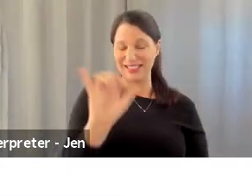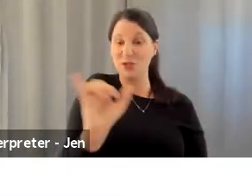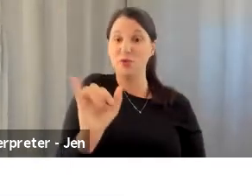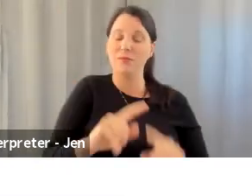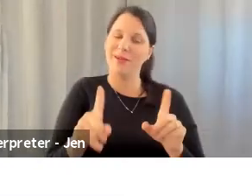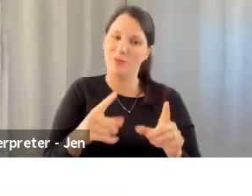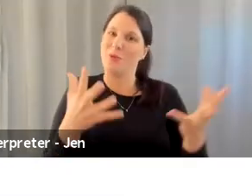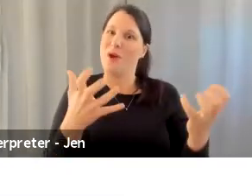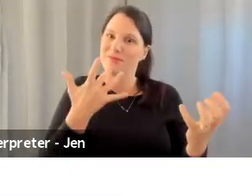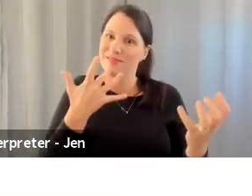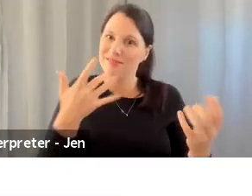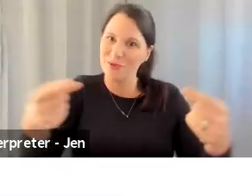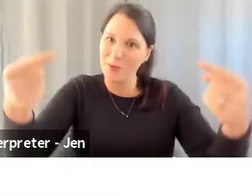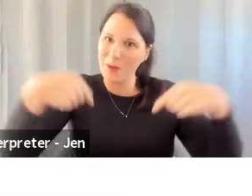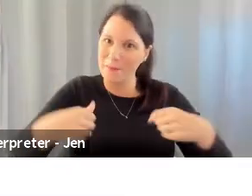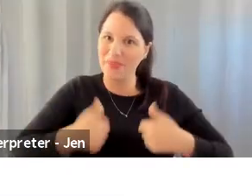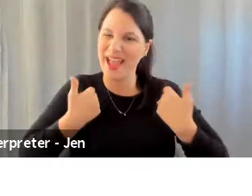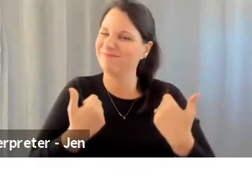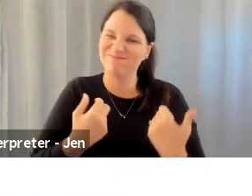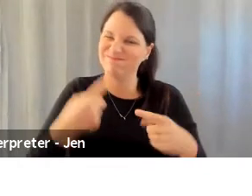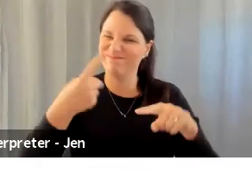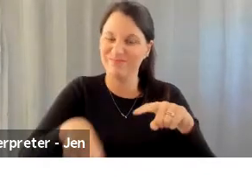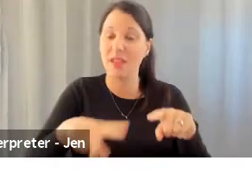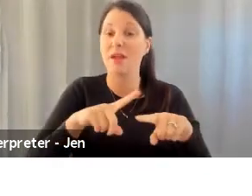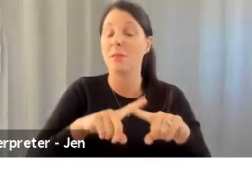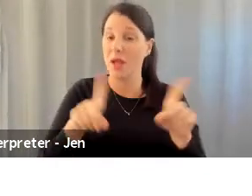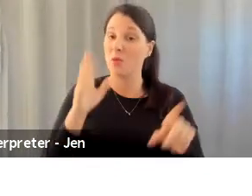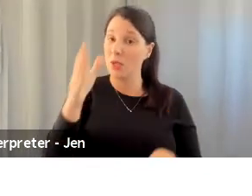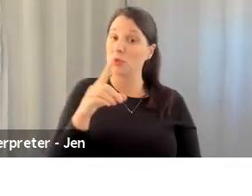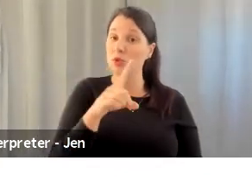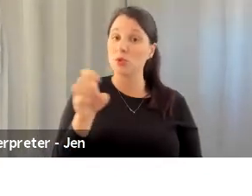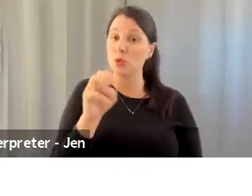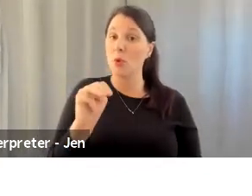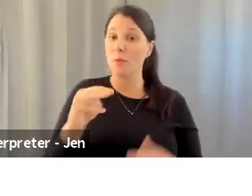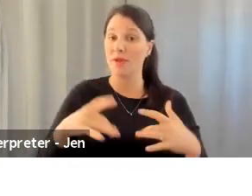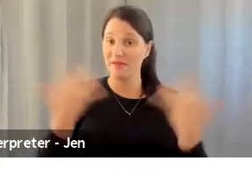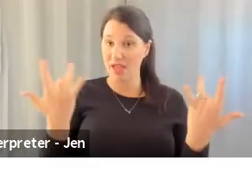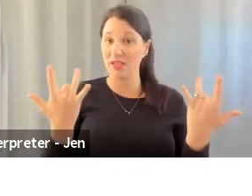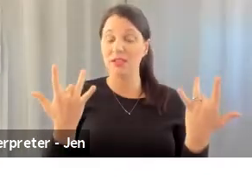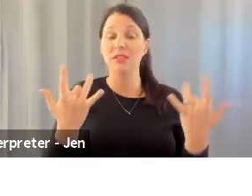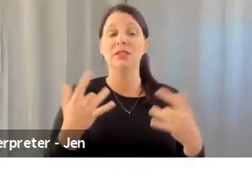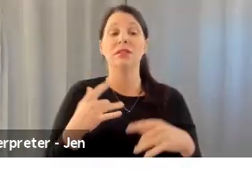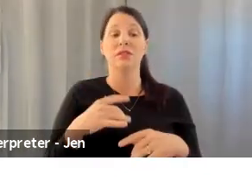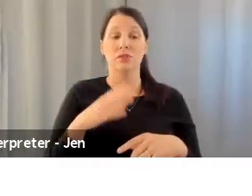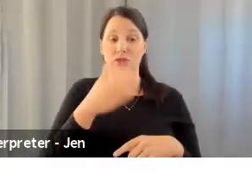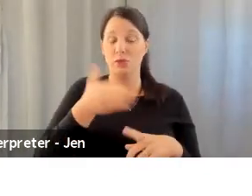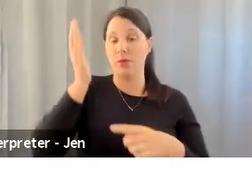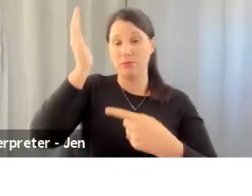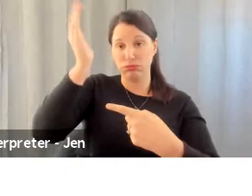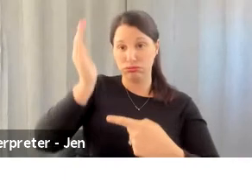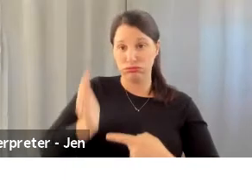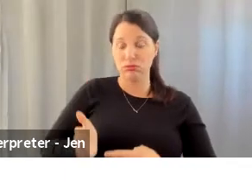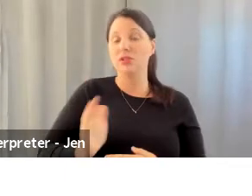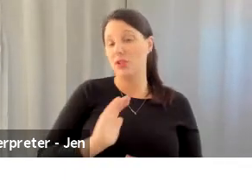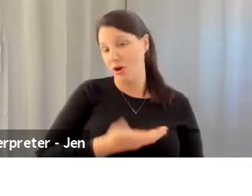happen, but she will be doing a Zoom event. So she will be speaking to our campus and our students live at the end of April. I don't have an